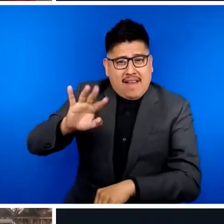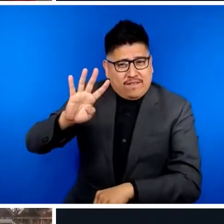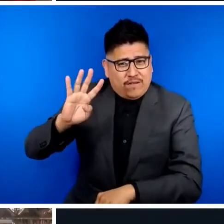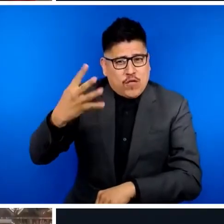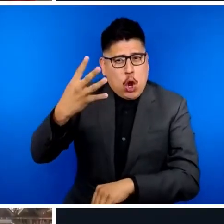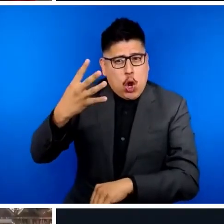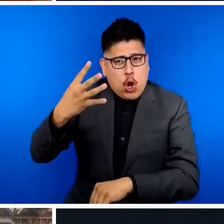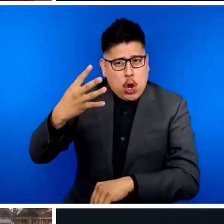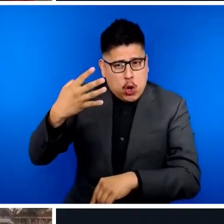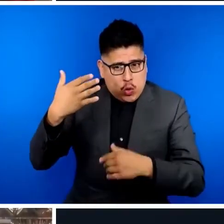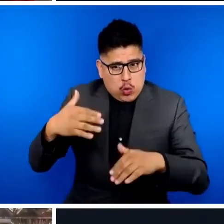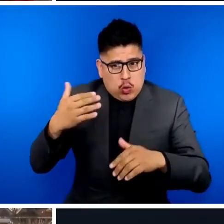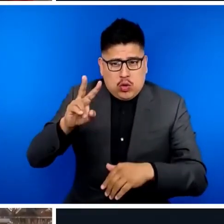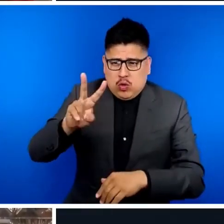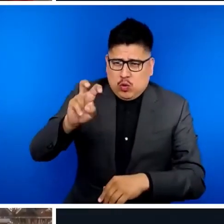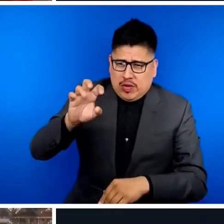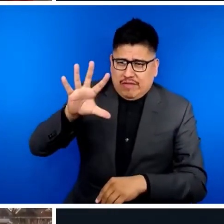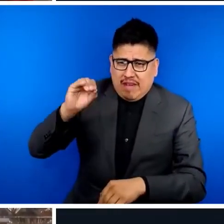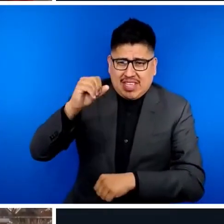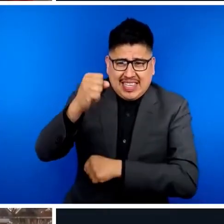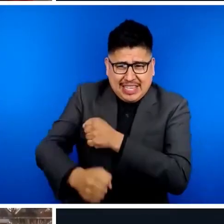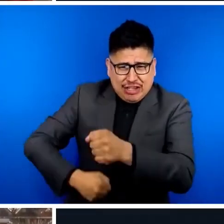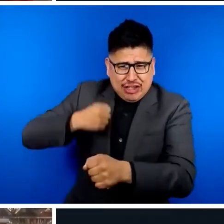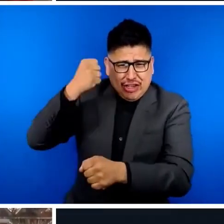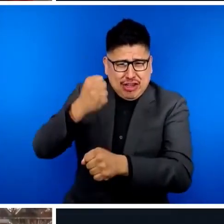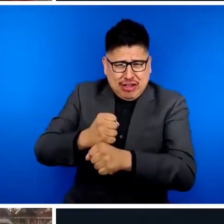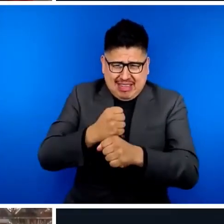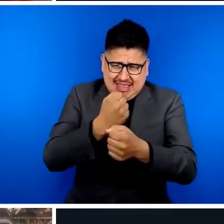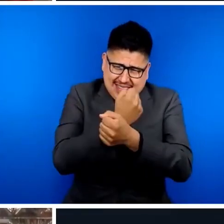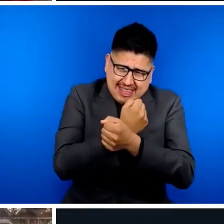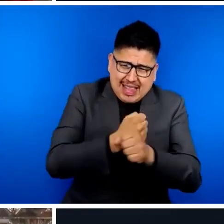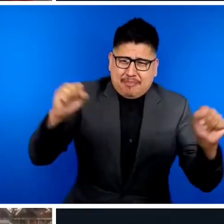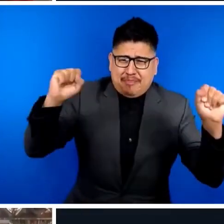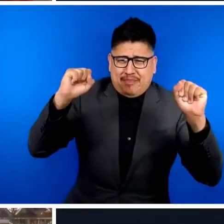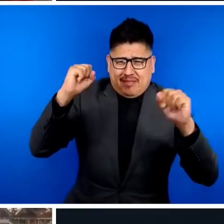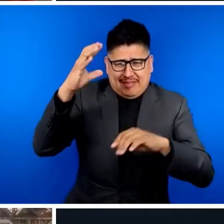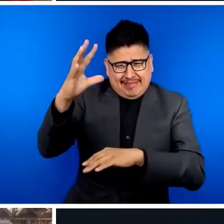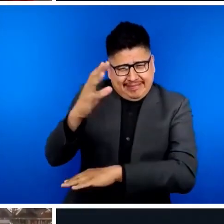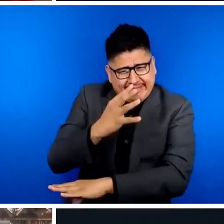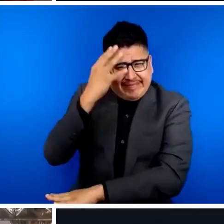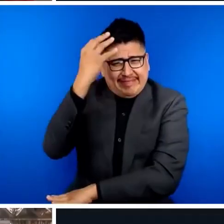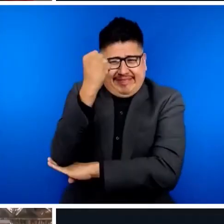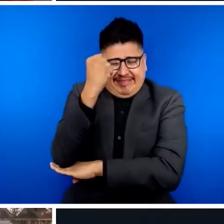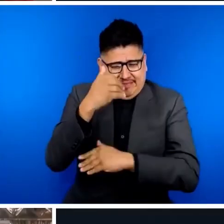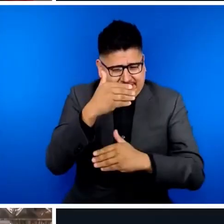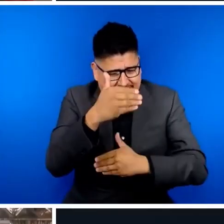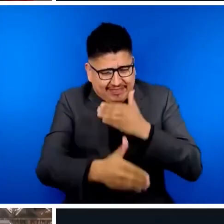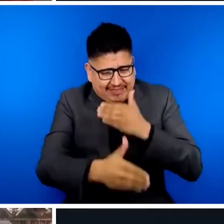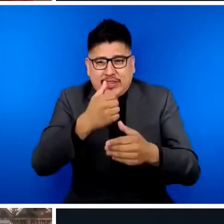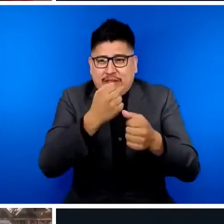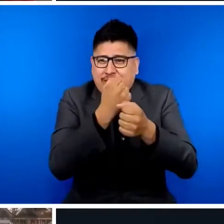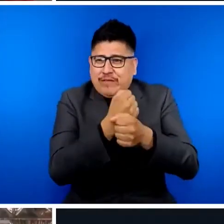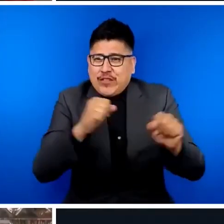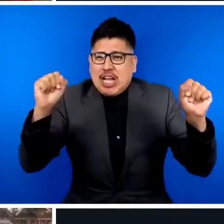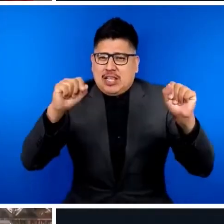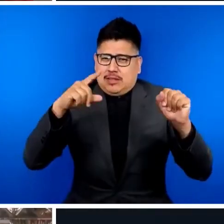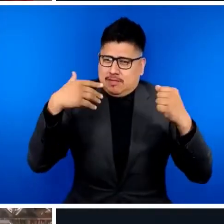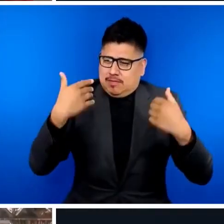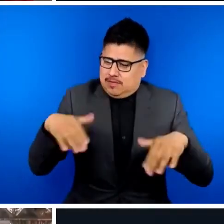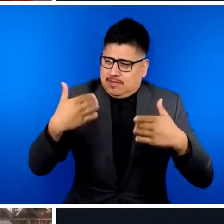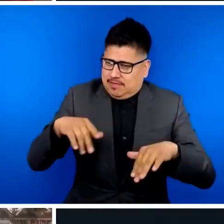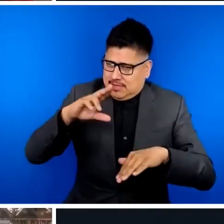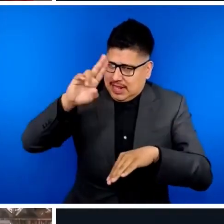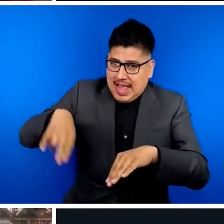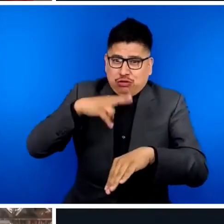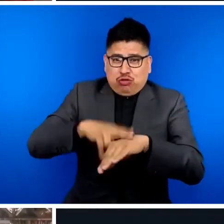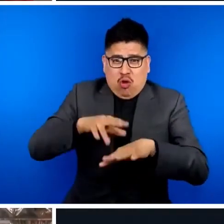of liberty and triumph, progress and freedom in the most incredible and exceptional nation ever to exist on the face of the earth.